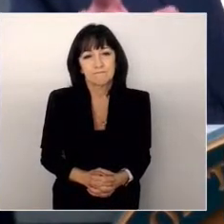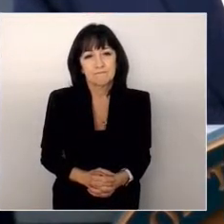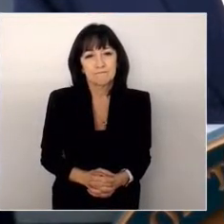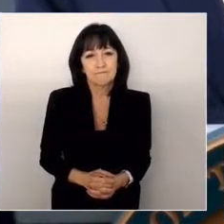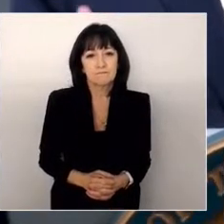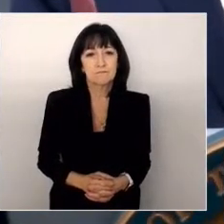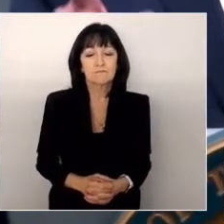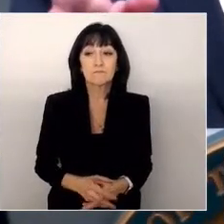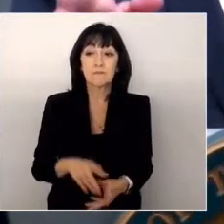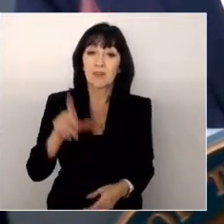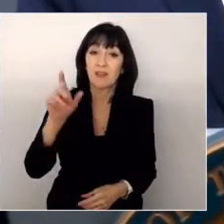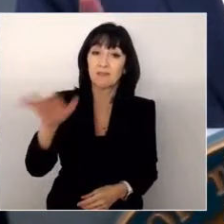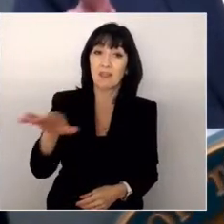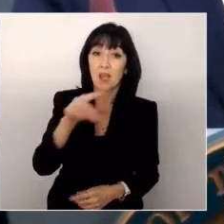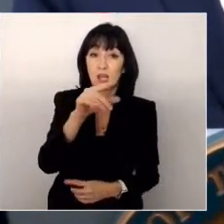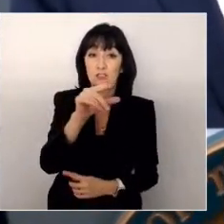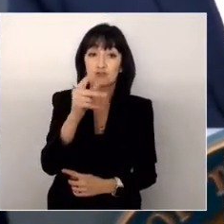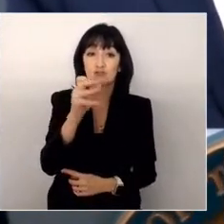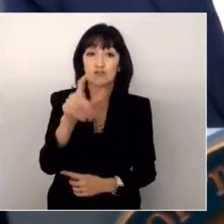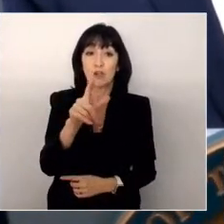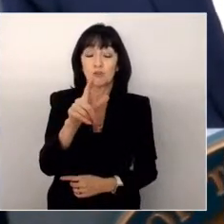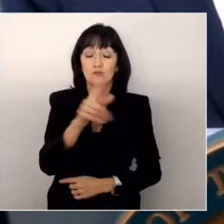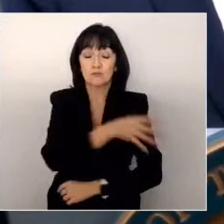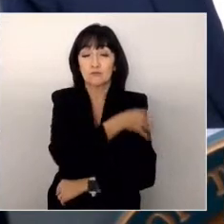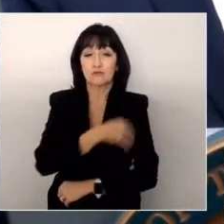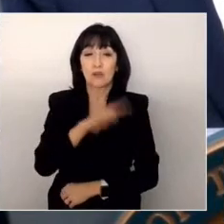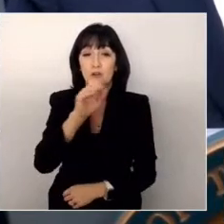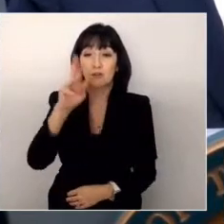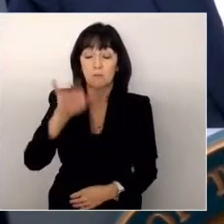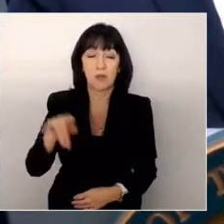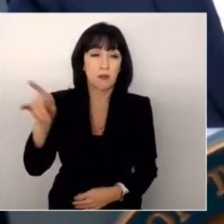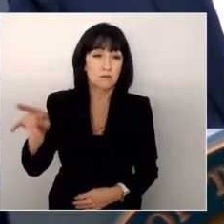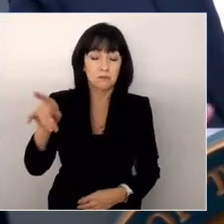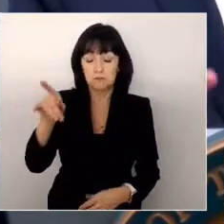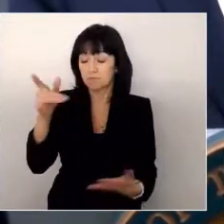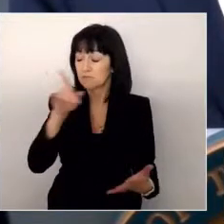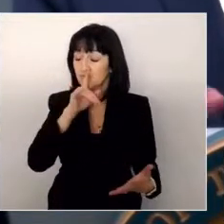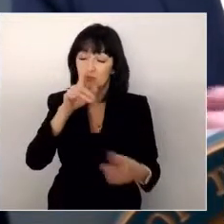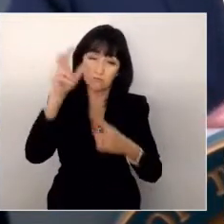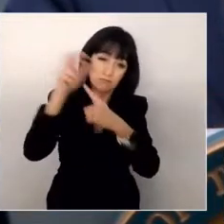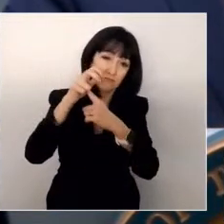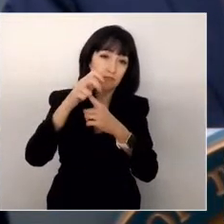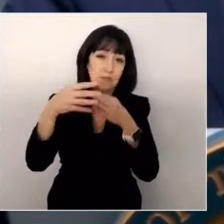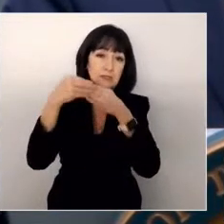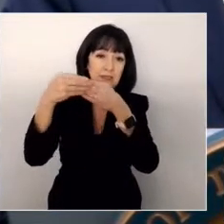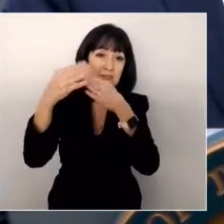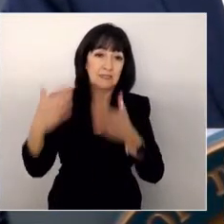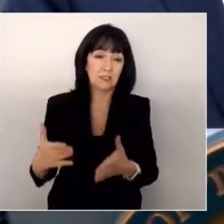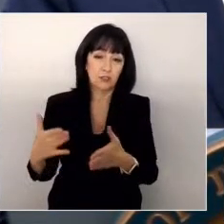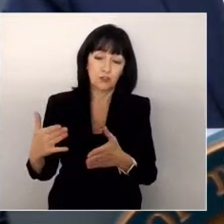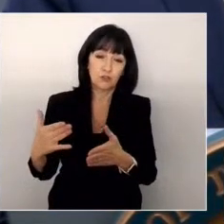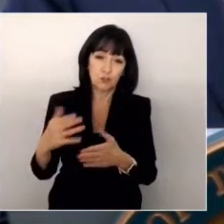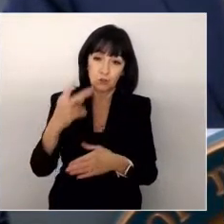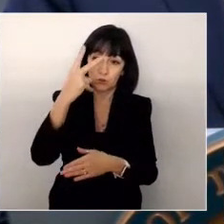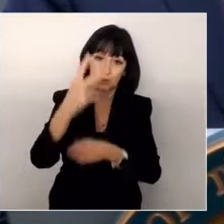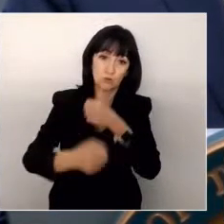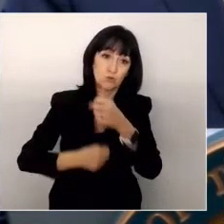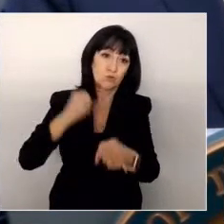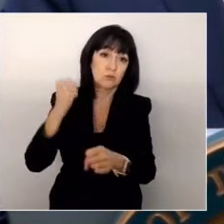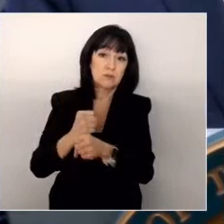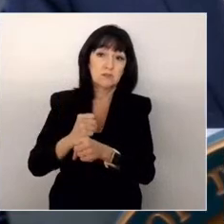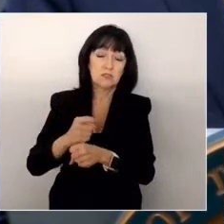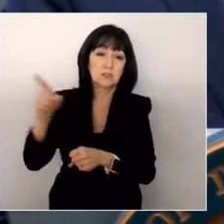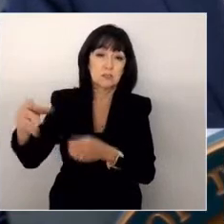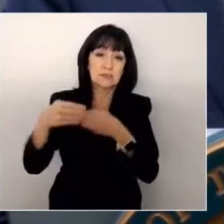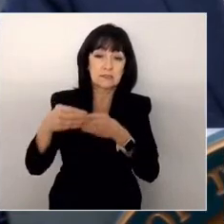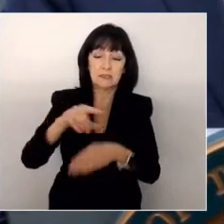General Berry has been an incredible leader during the last 2 years with those men and women.